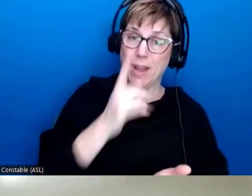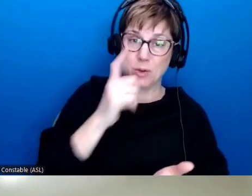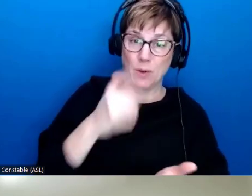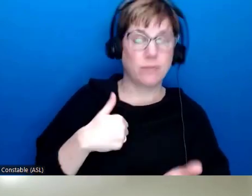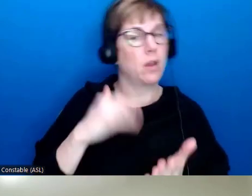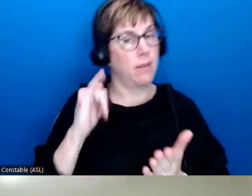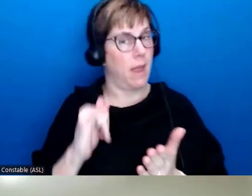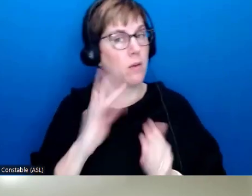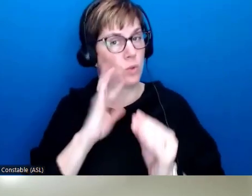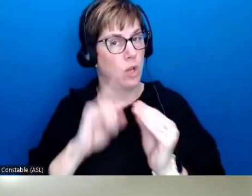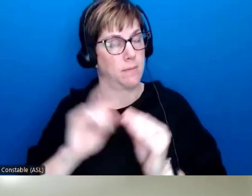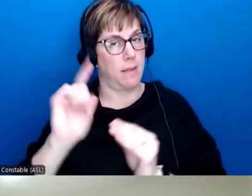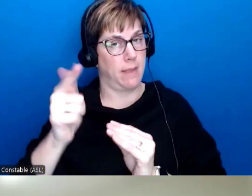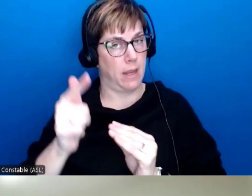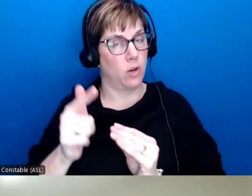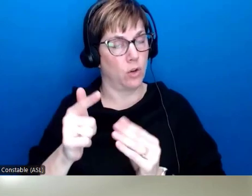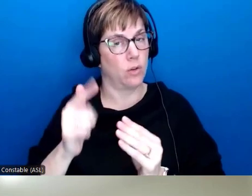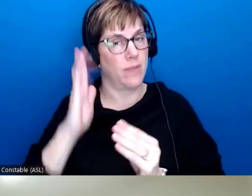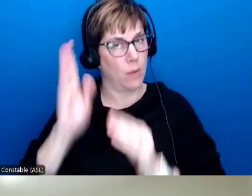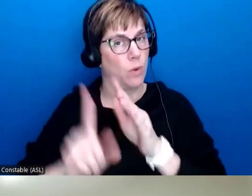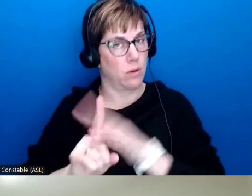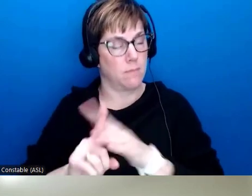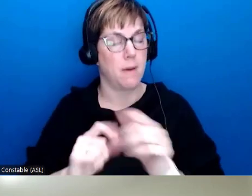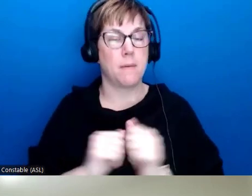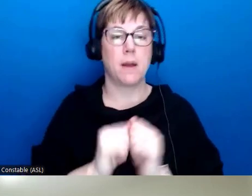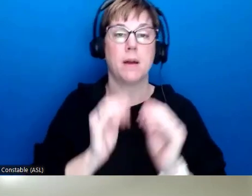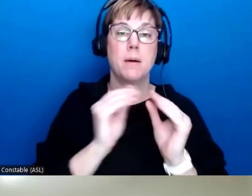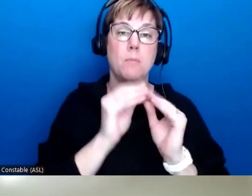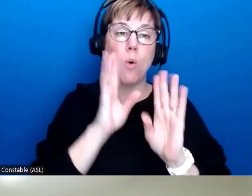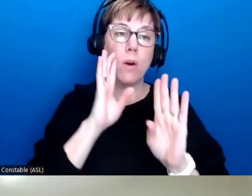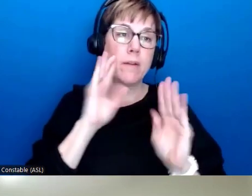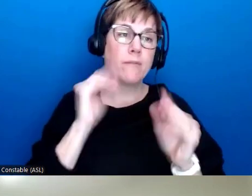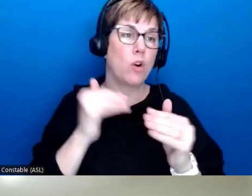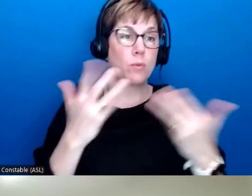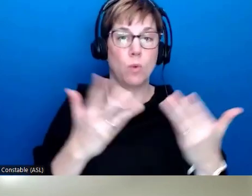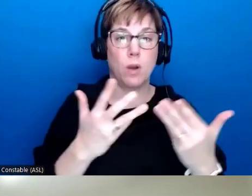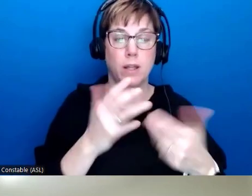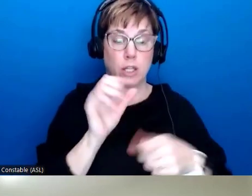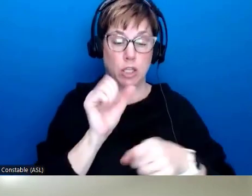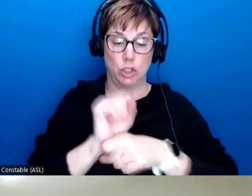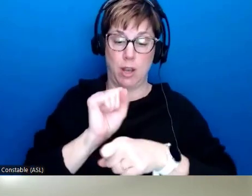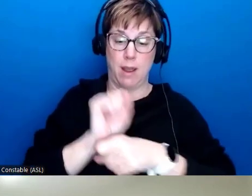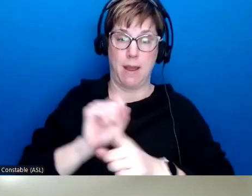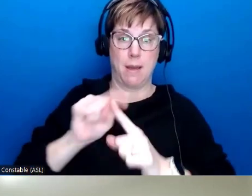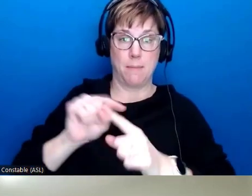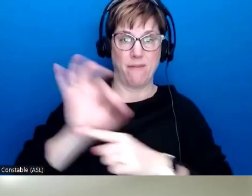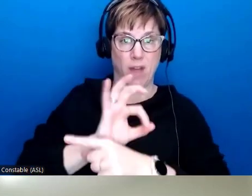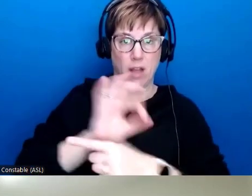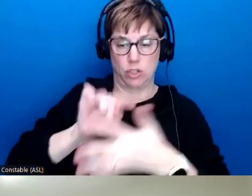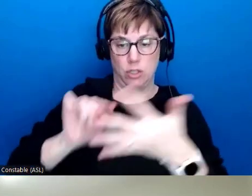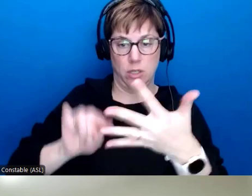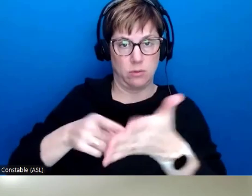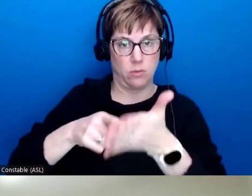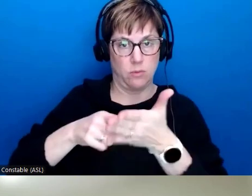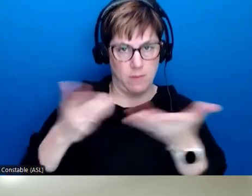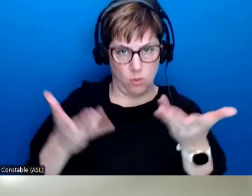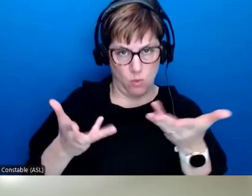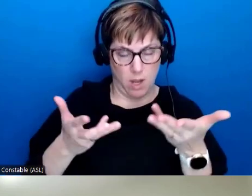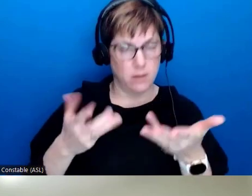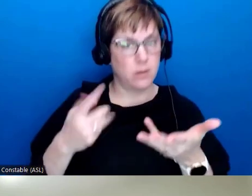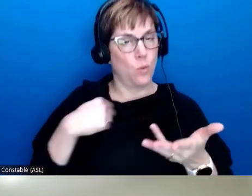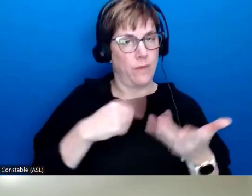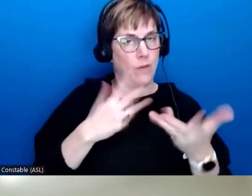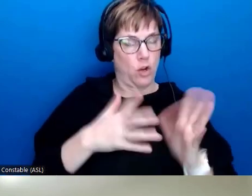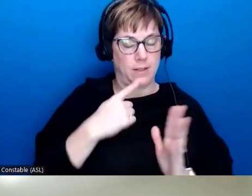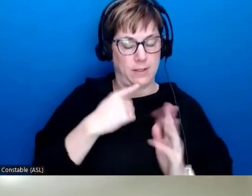later on. But just know that the focus is much more on, what are the job functions? We already said, when we're trying to figure that out,